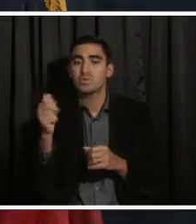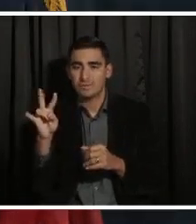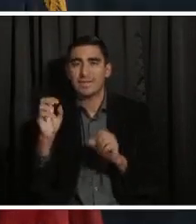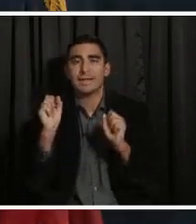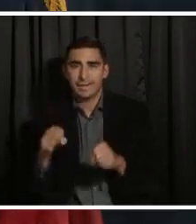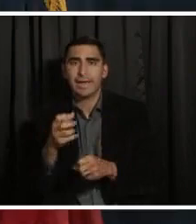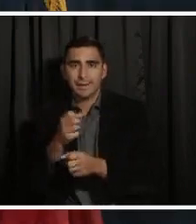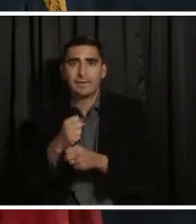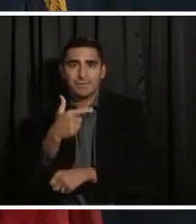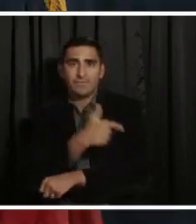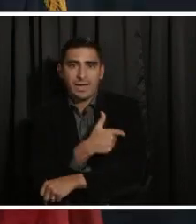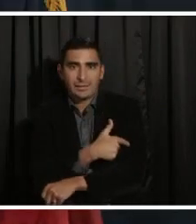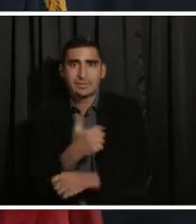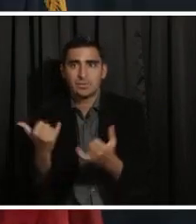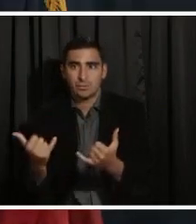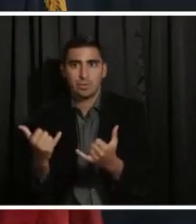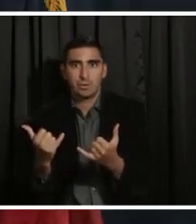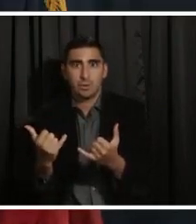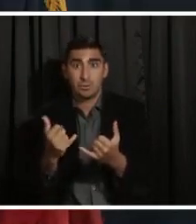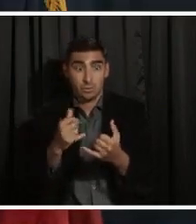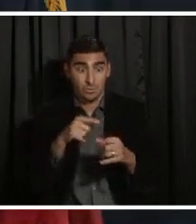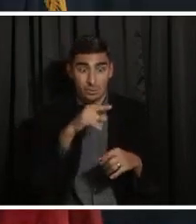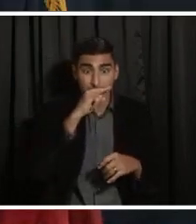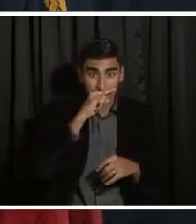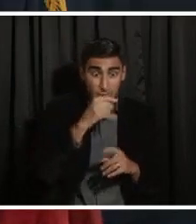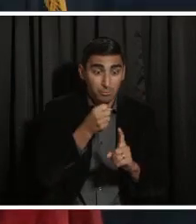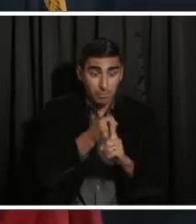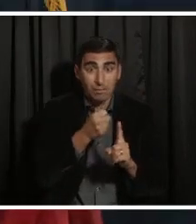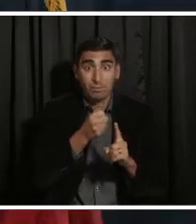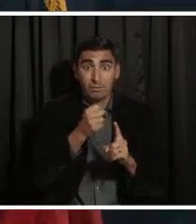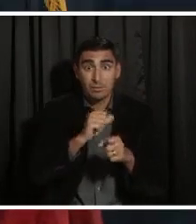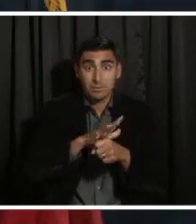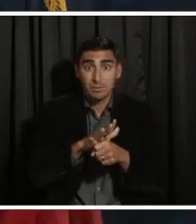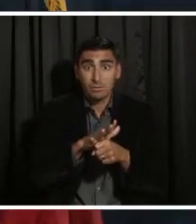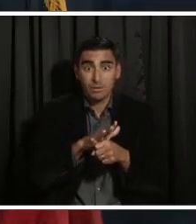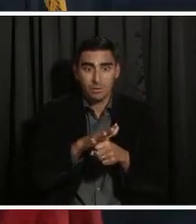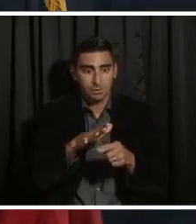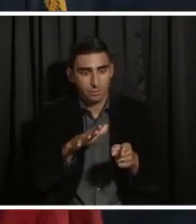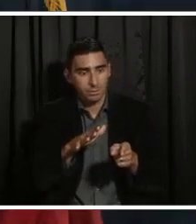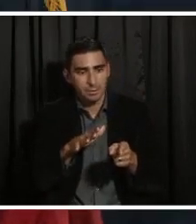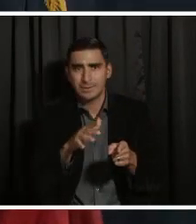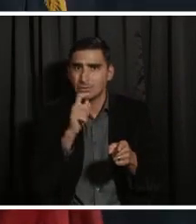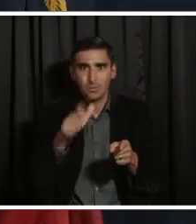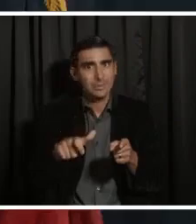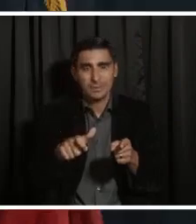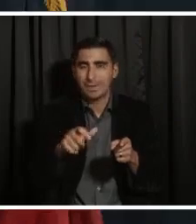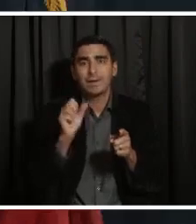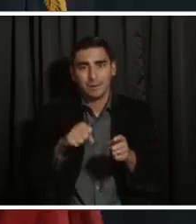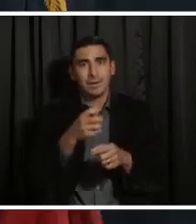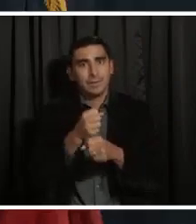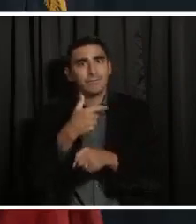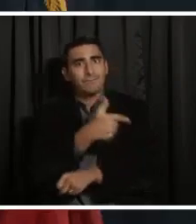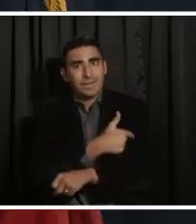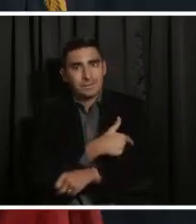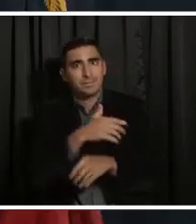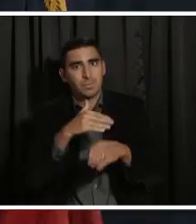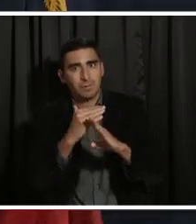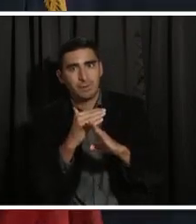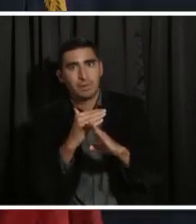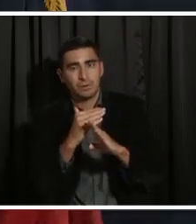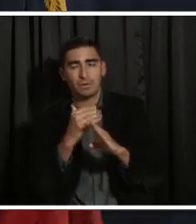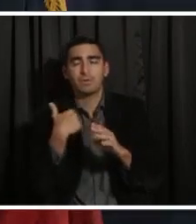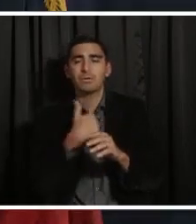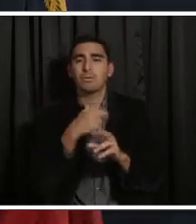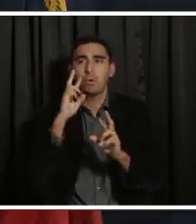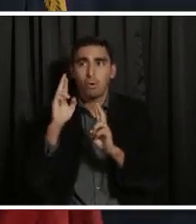And there is no need for a kid who contracts COVID to be hospitalized, because the vaccine will prevent that. And of course, we are very hopeful that it will be available